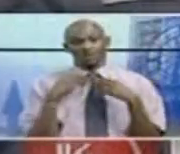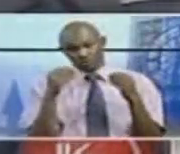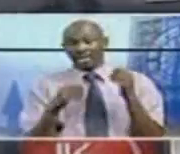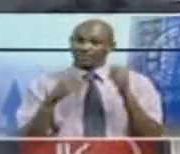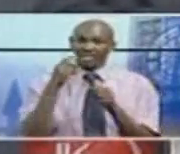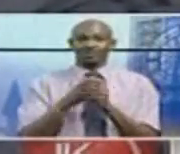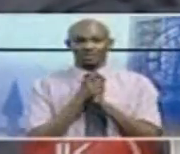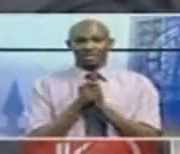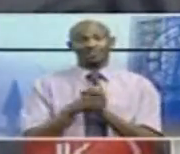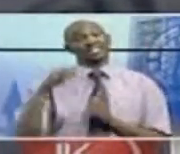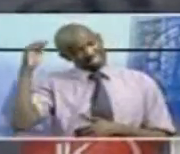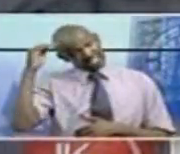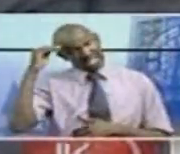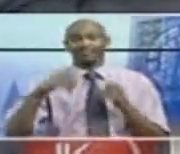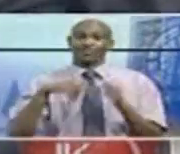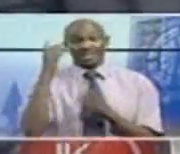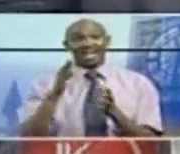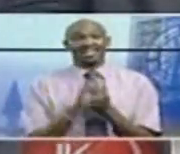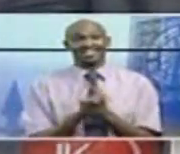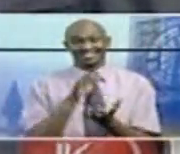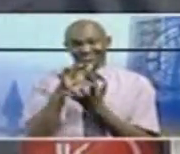So I'm the senior, so I'm the winner, you know that.